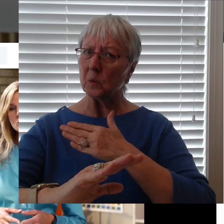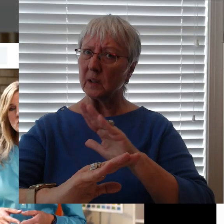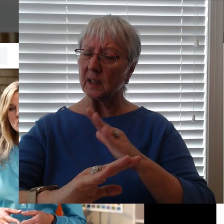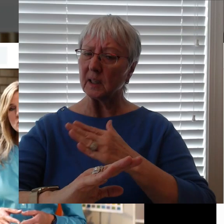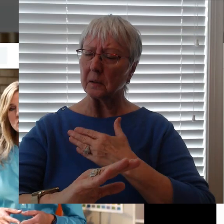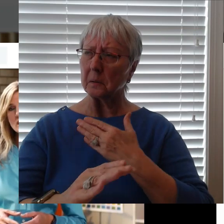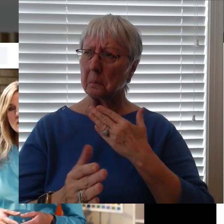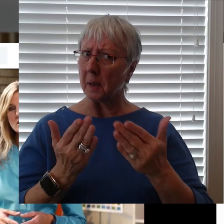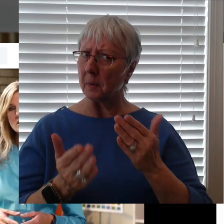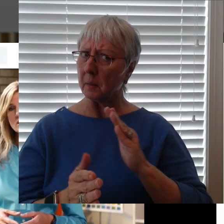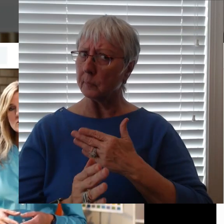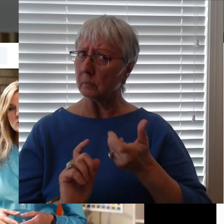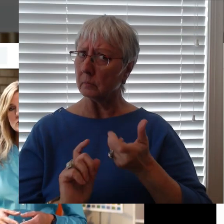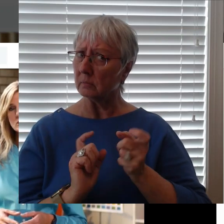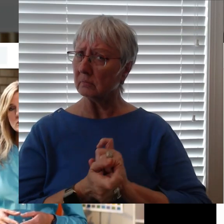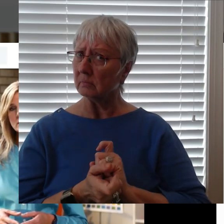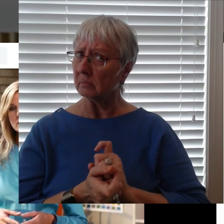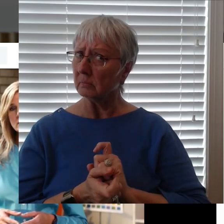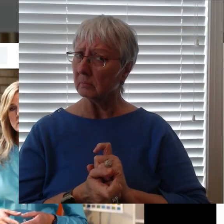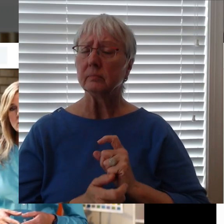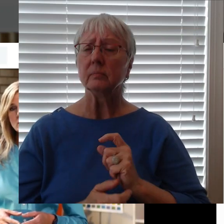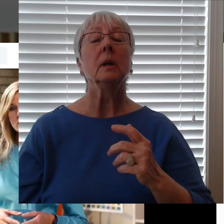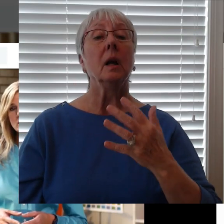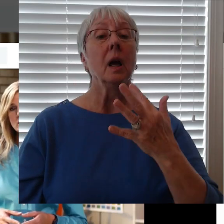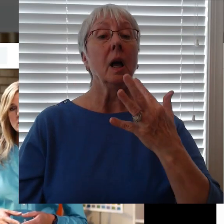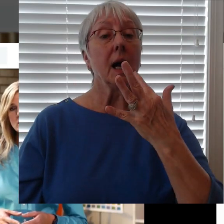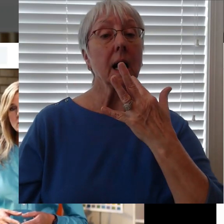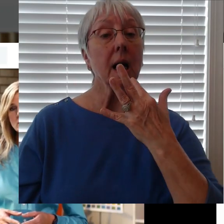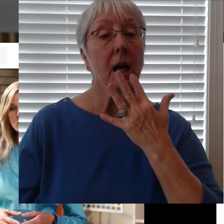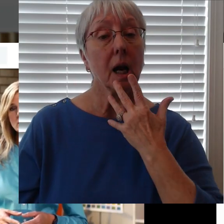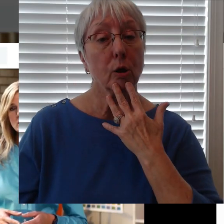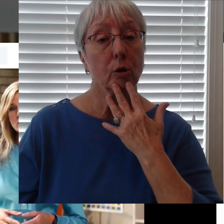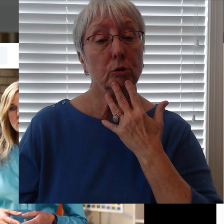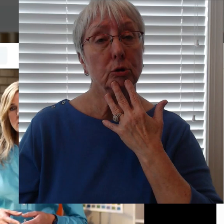has changed. Remember, the color is telling us